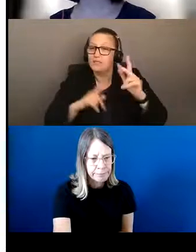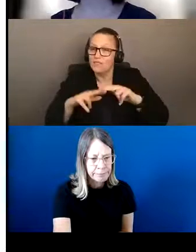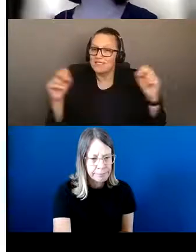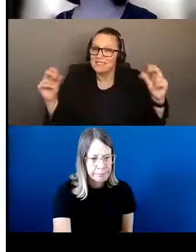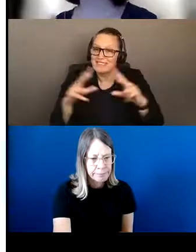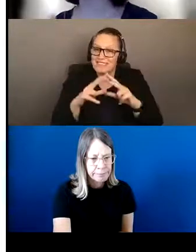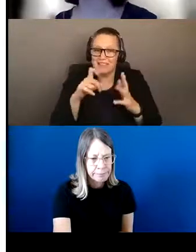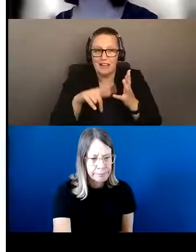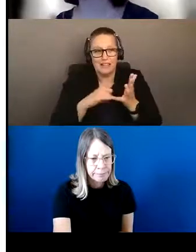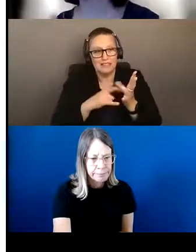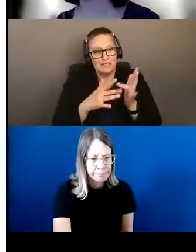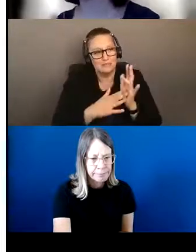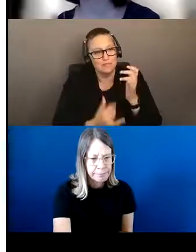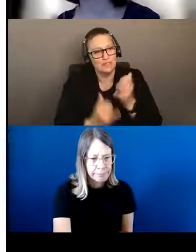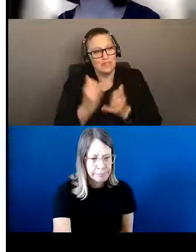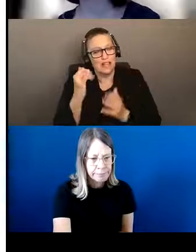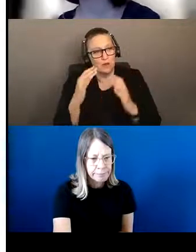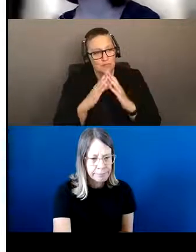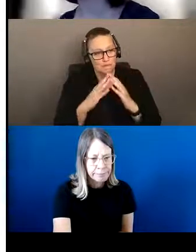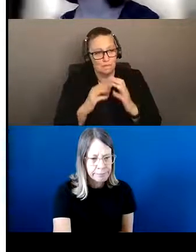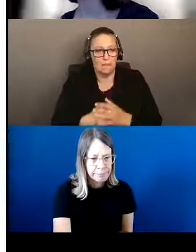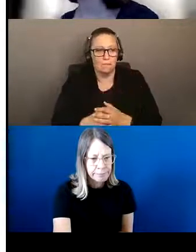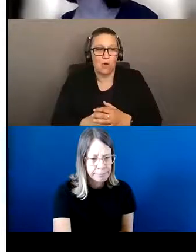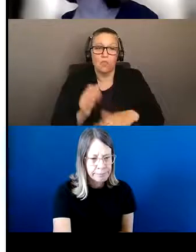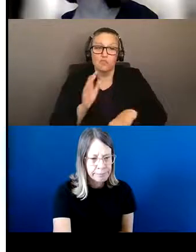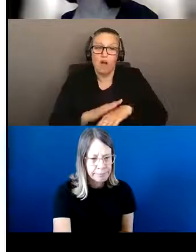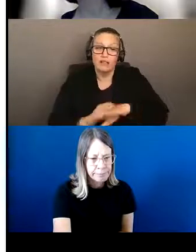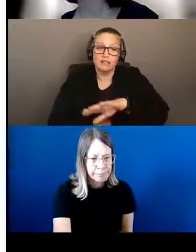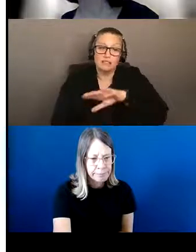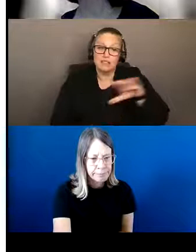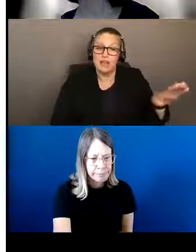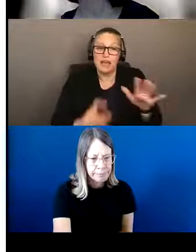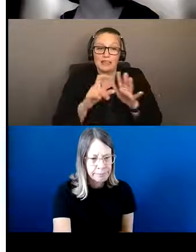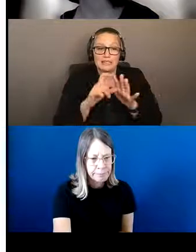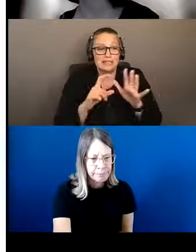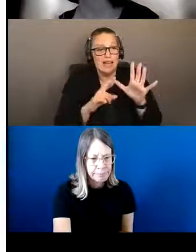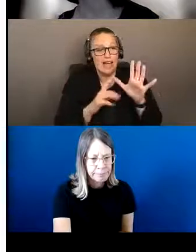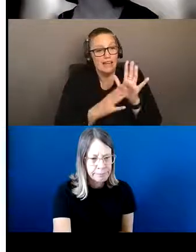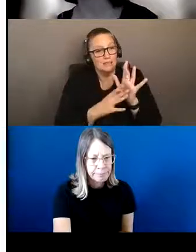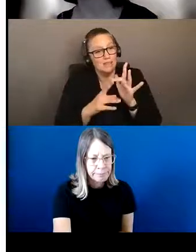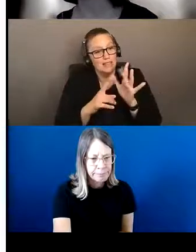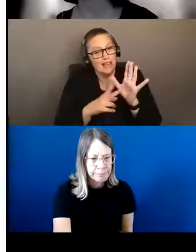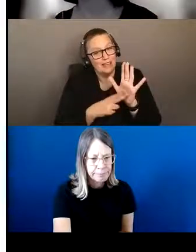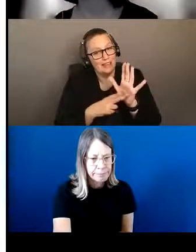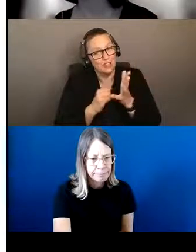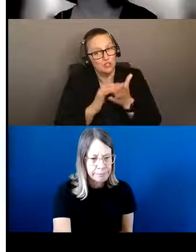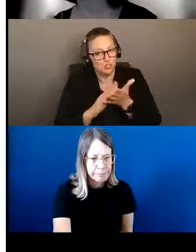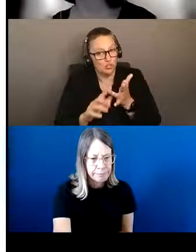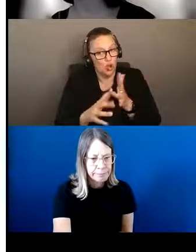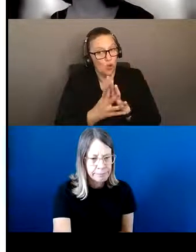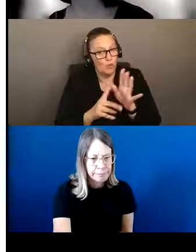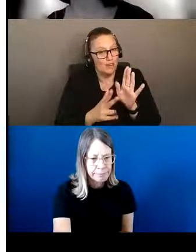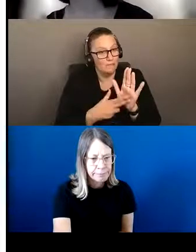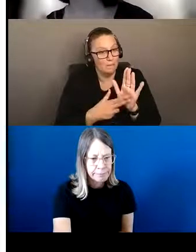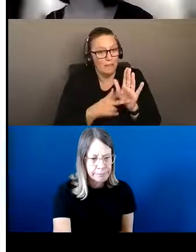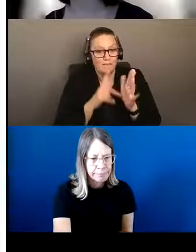The image on the left is titled Stitched and Patched by Damien Sherwin, a painter and proficient weaver represented by Studio A, a supported studio